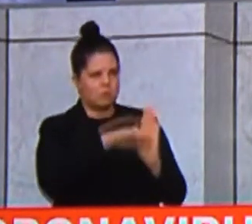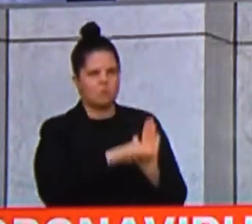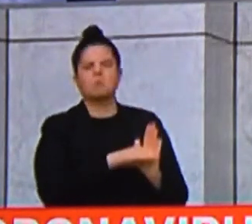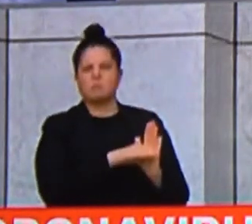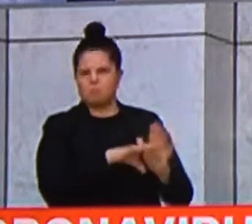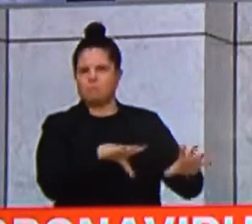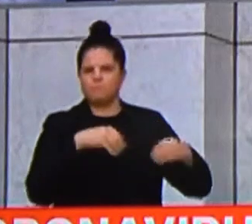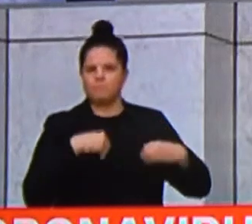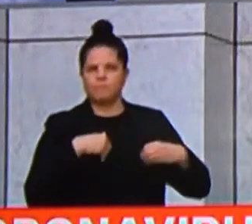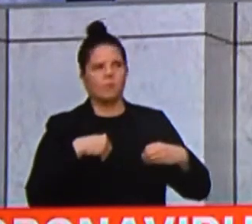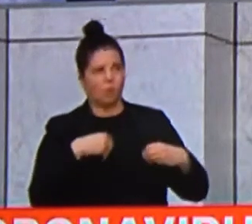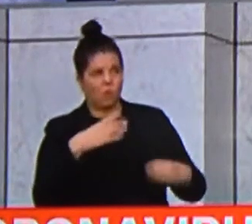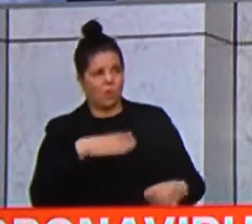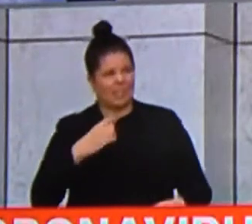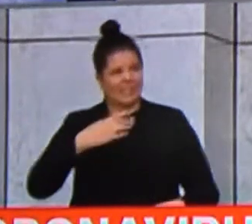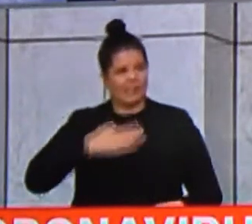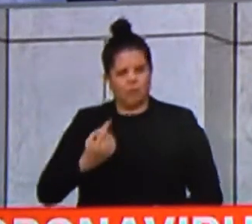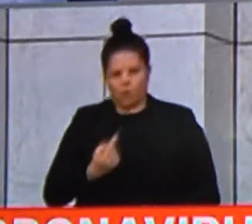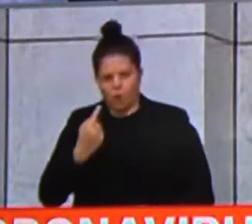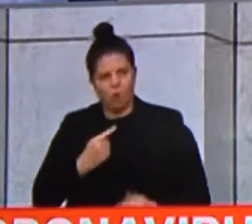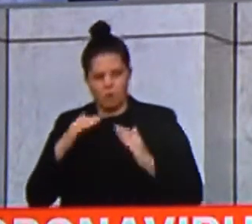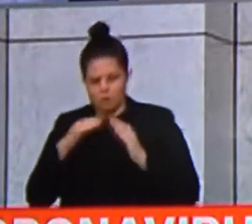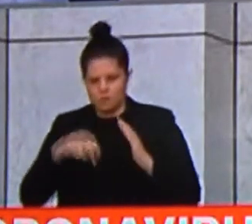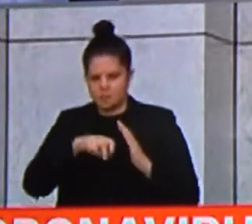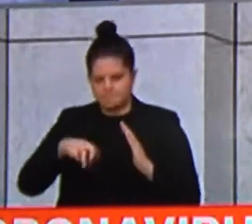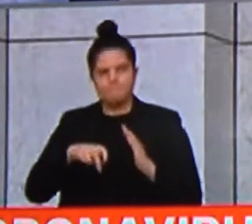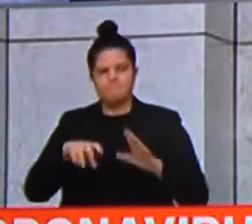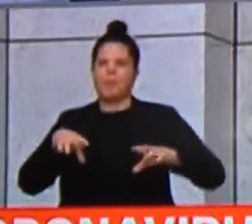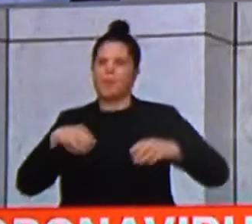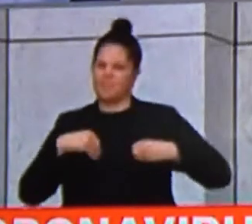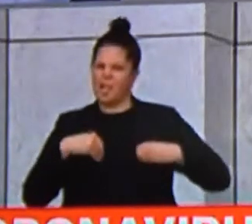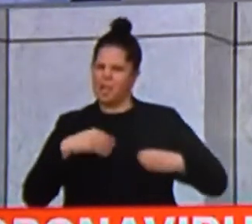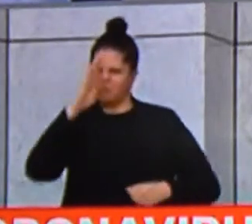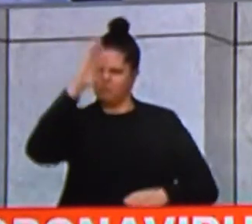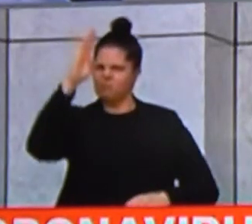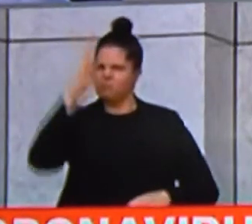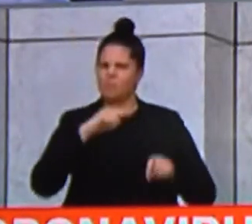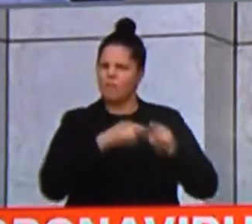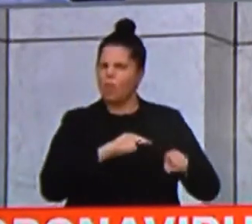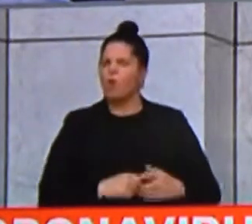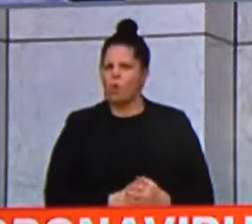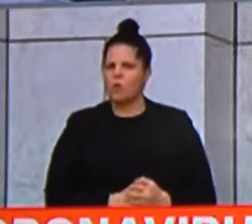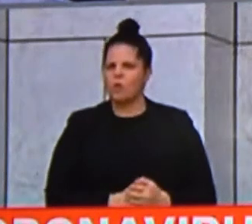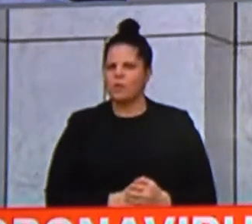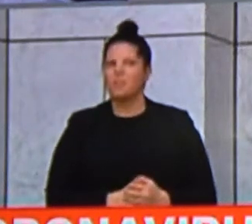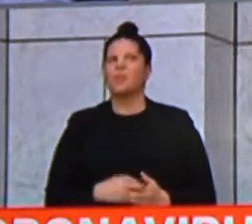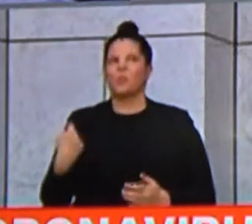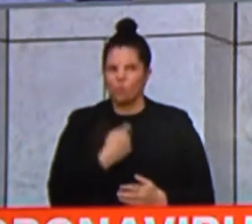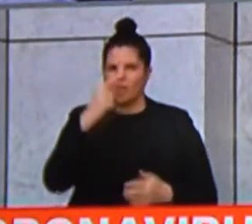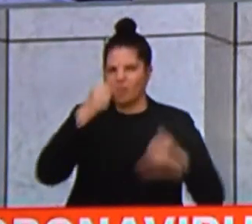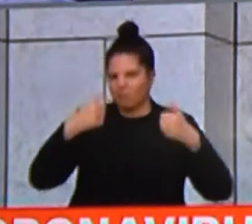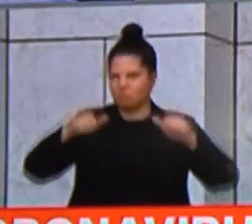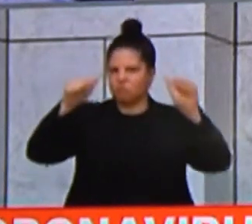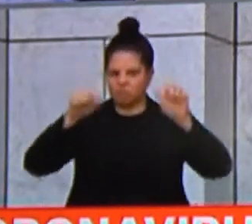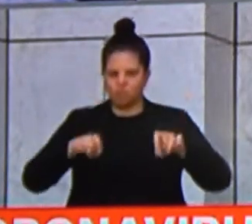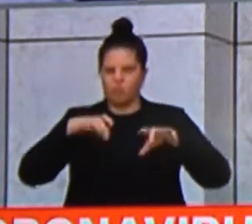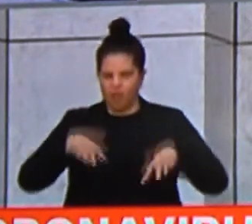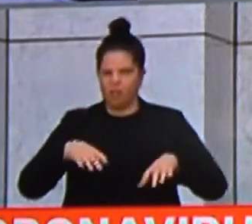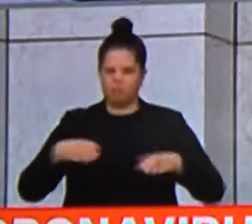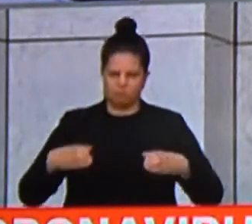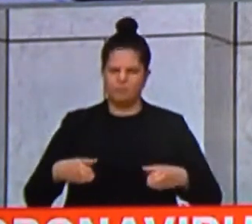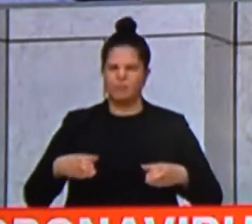to their businesses as well. And what I can also say is what has enhanced this need is from